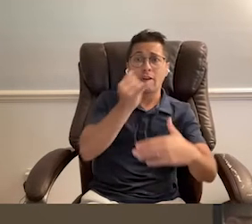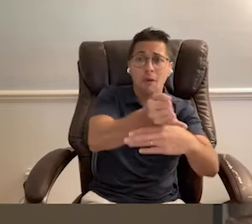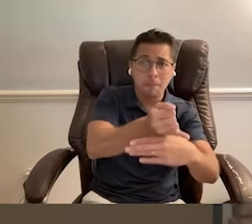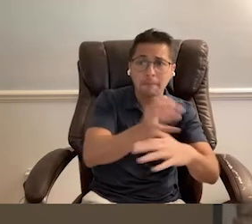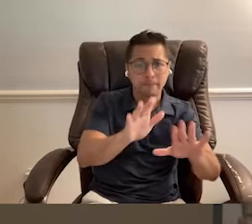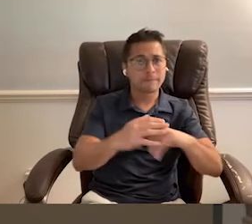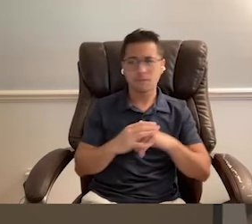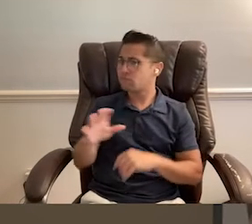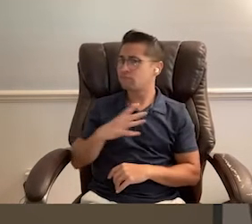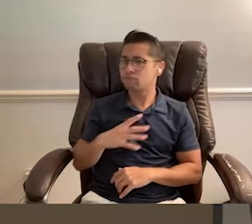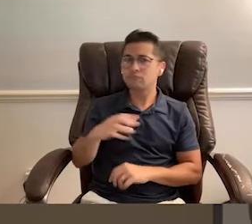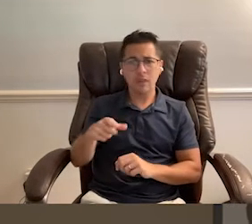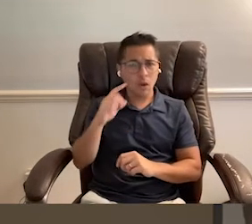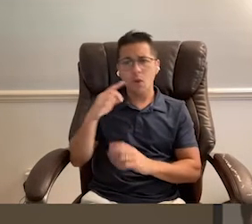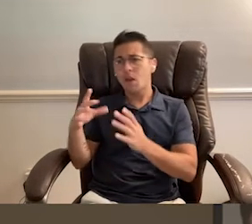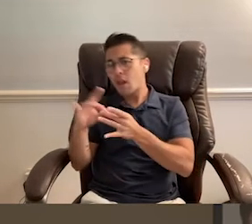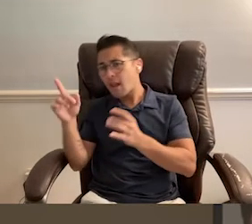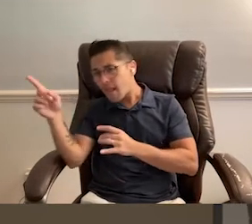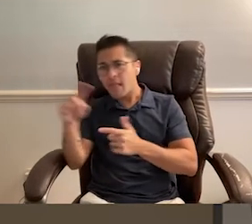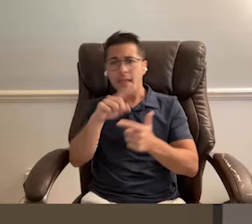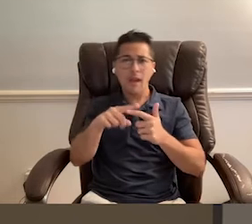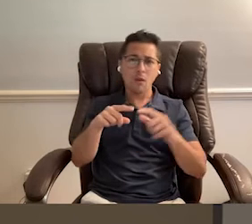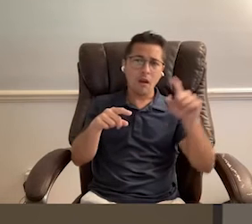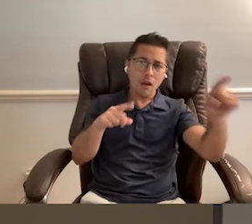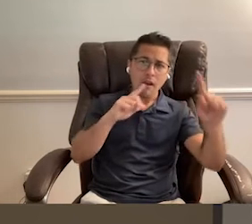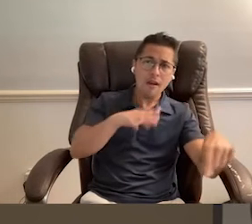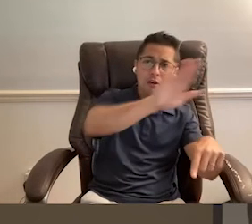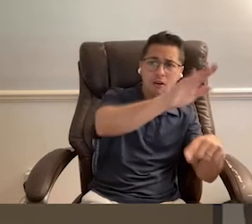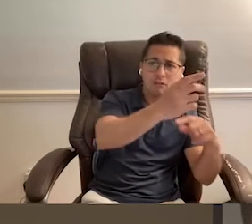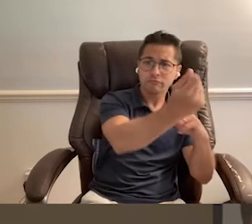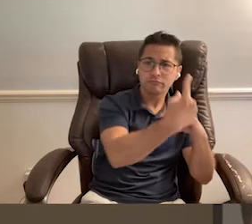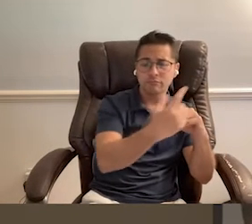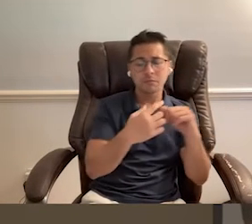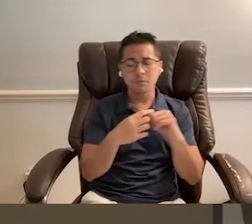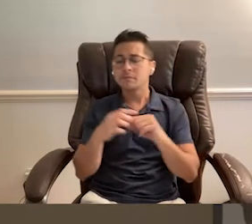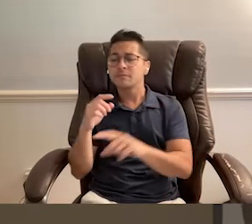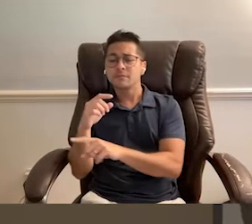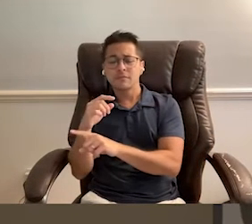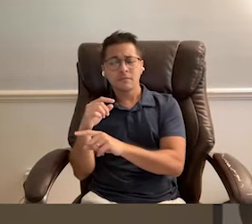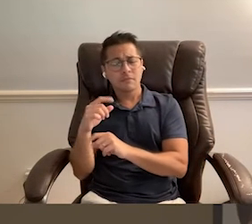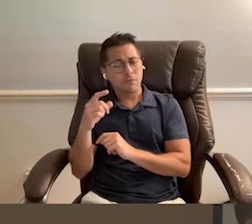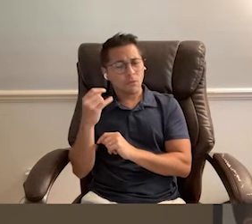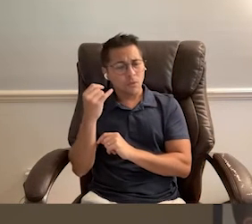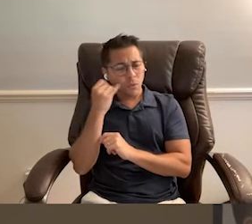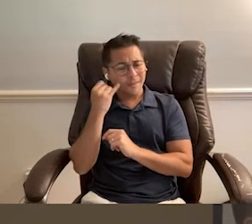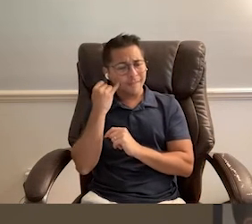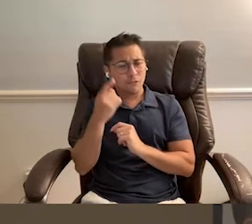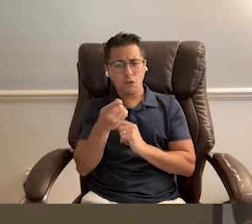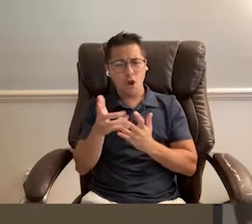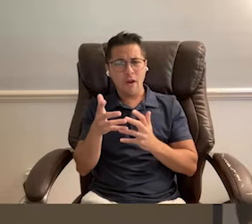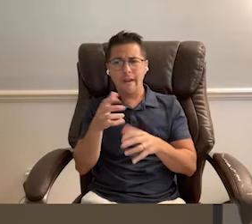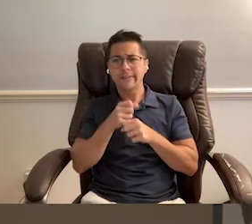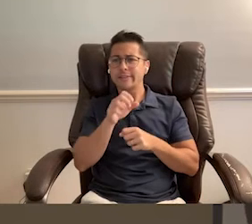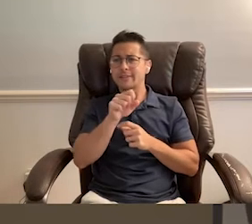go here first, and then we'll hit the back, and then we'll move on. Yes. What if you all already getting SSI benefits? Can